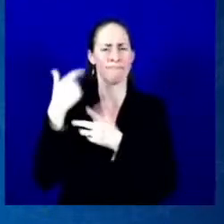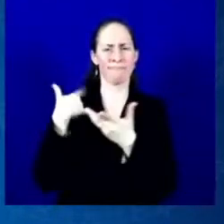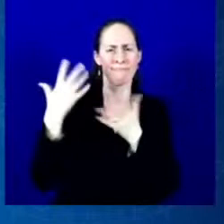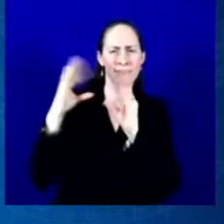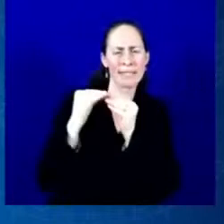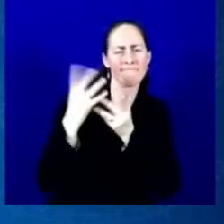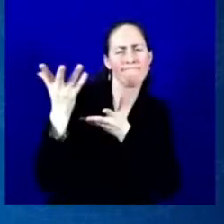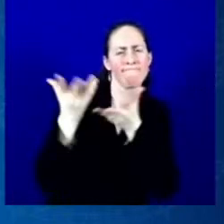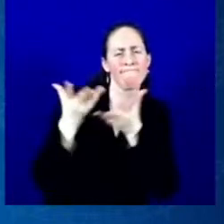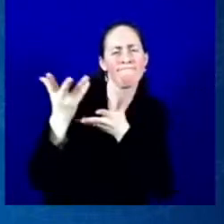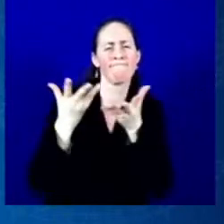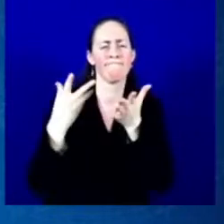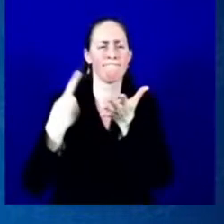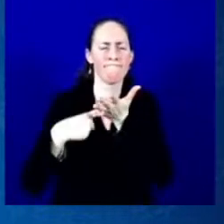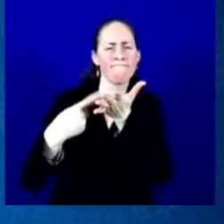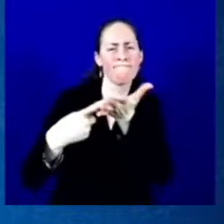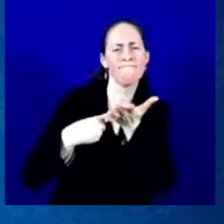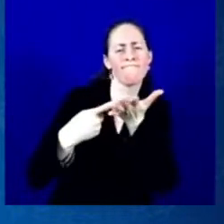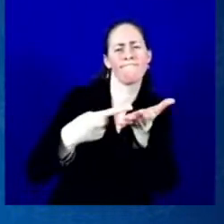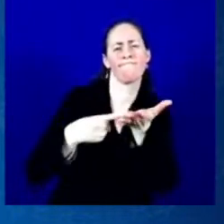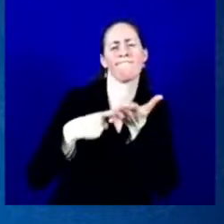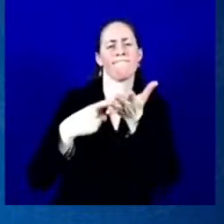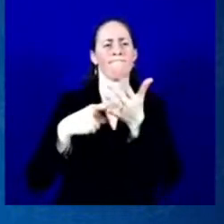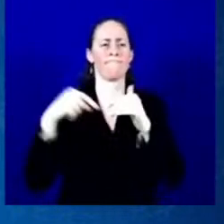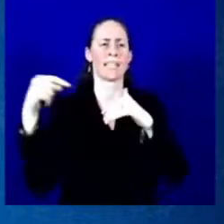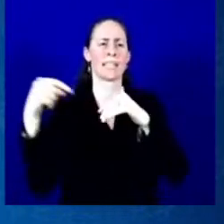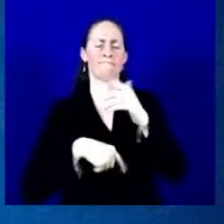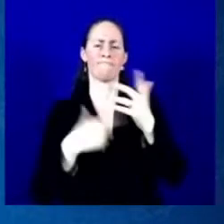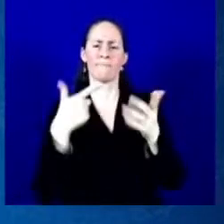Spent, they tell me, over 24 hours in private discussions with him.